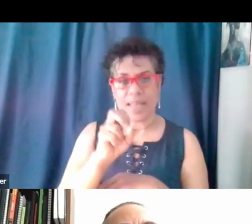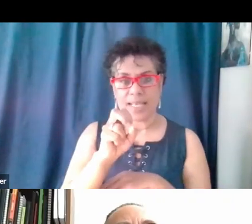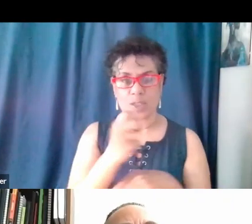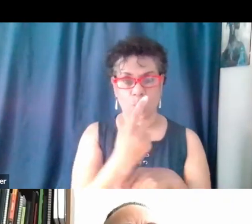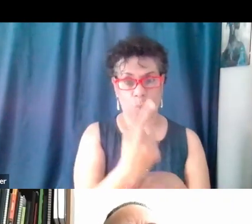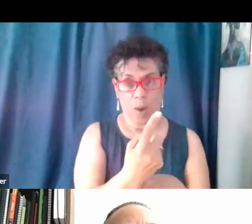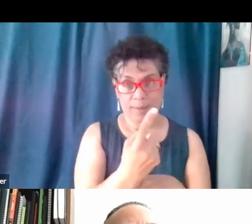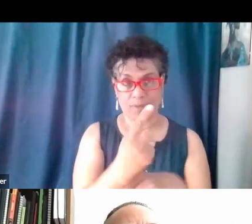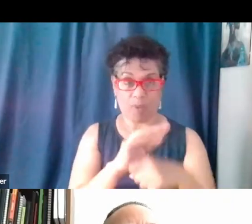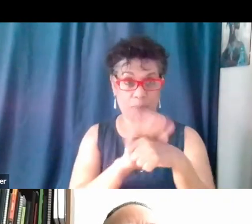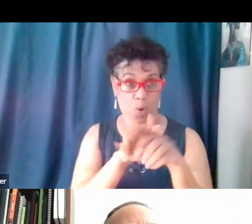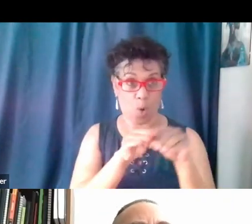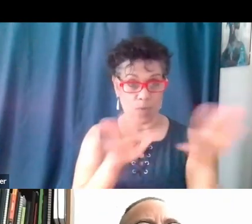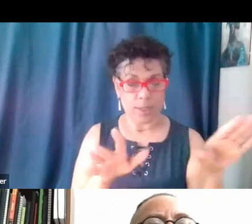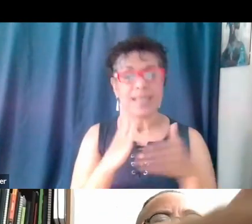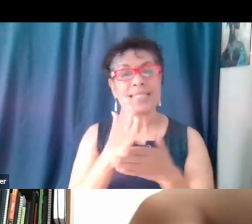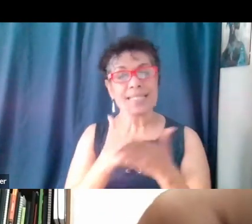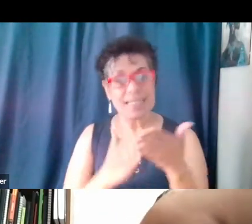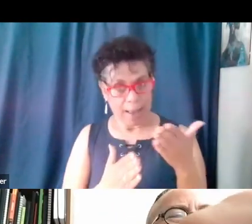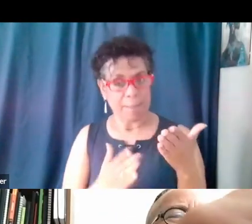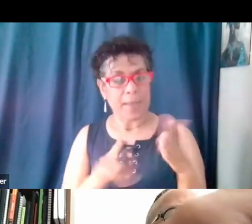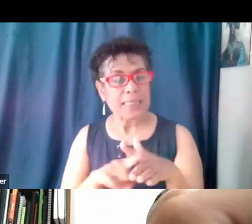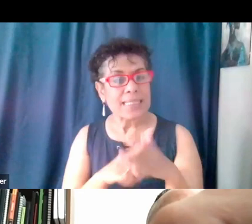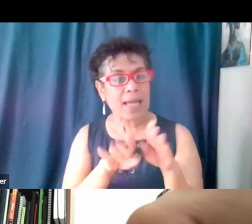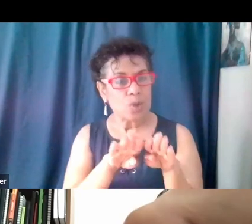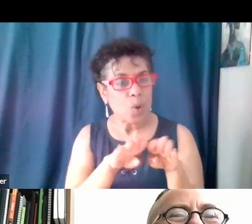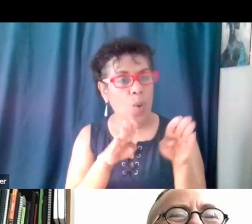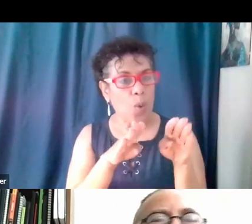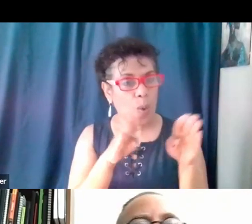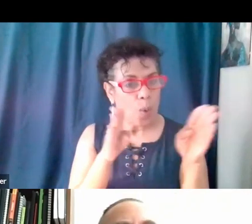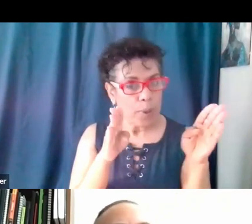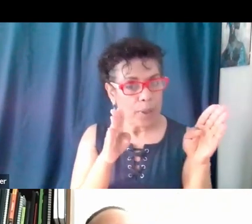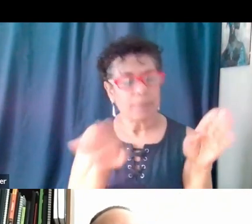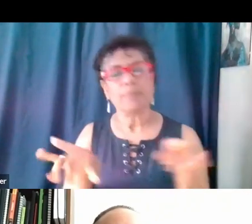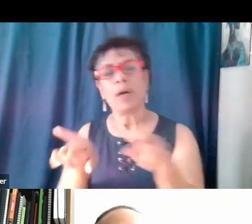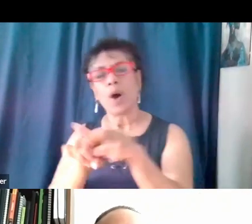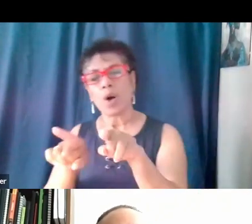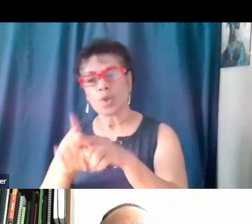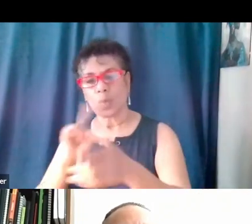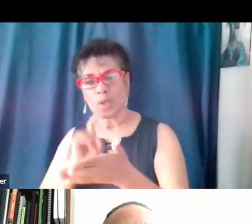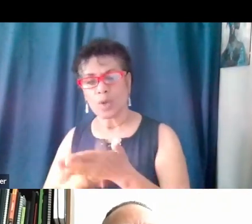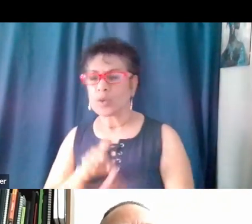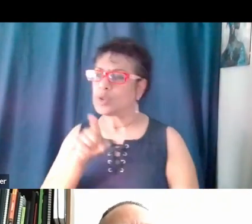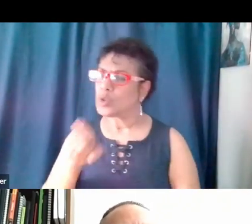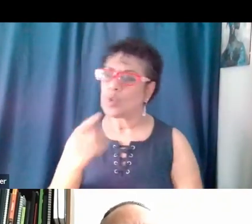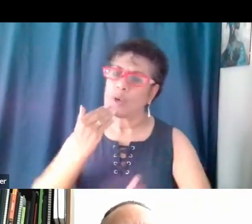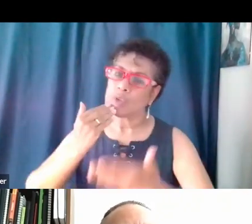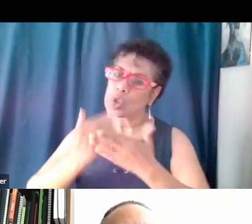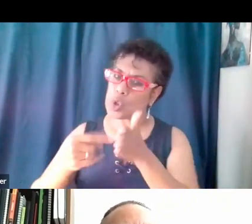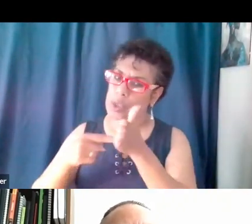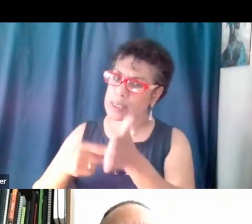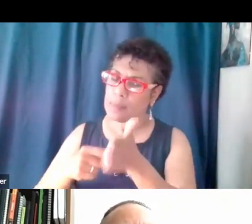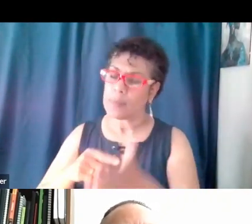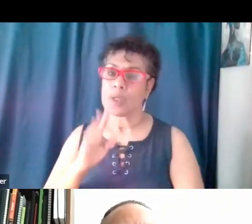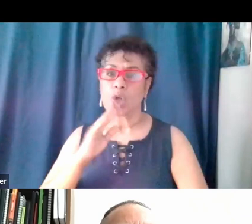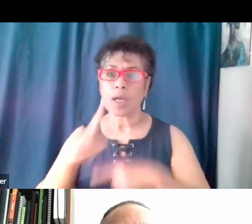organizations are absolutely starting to open up. I do want to say one other thing that you are a great example of. We talk about access